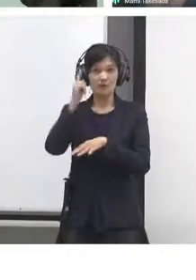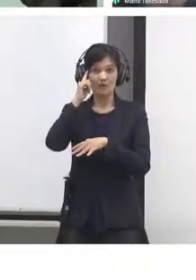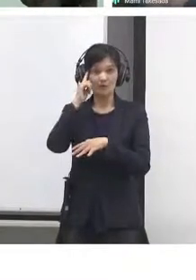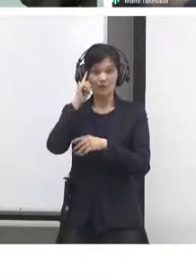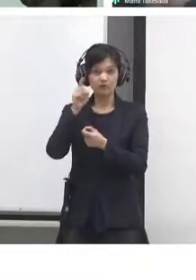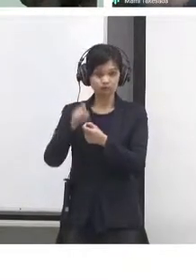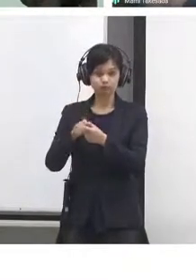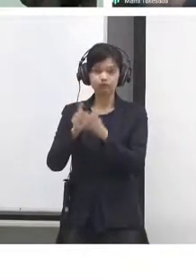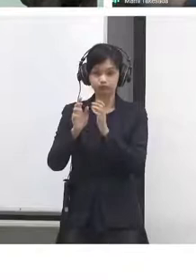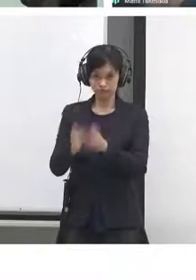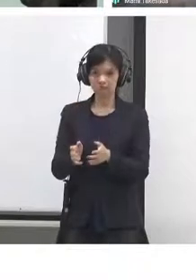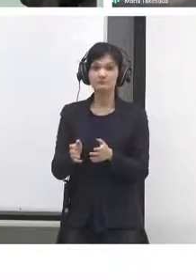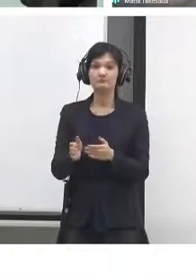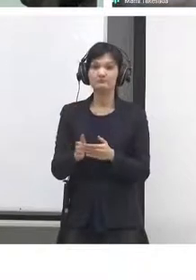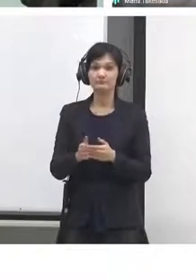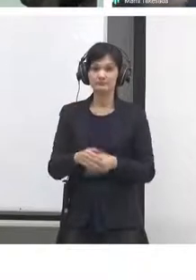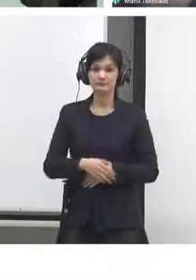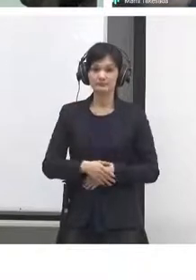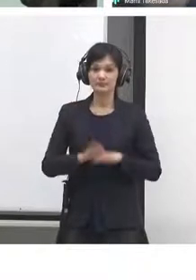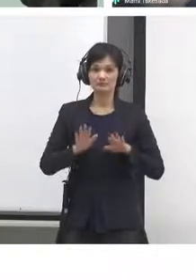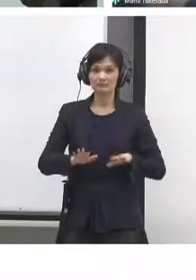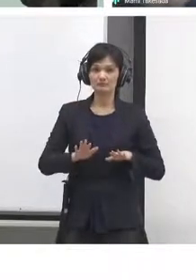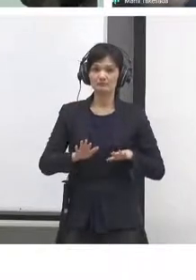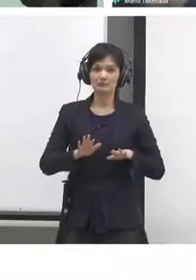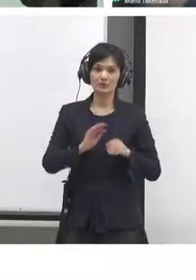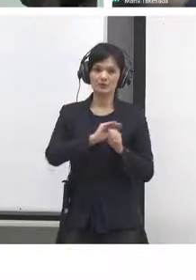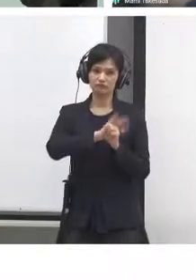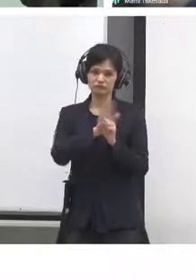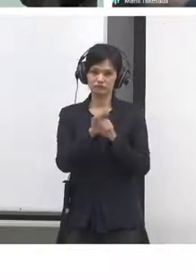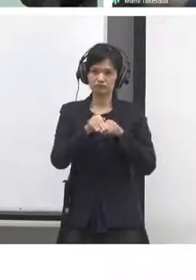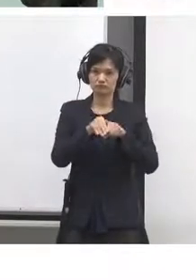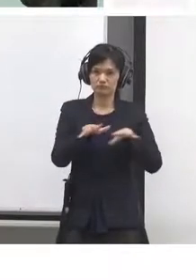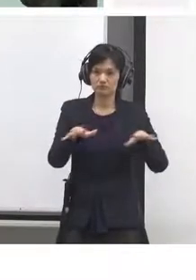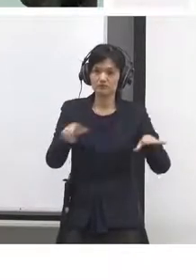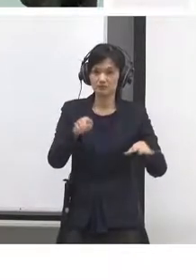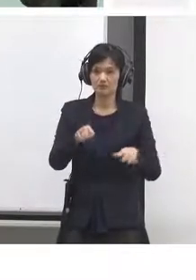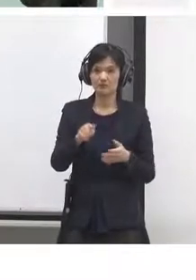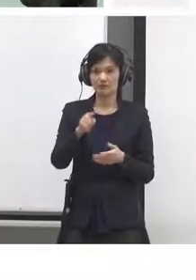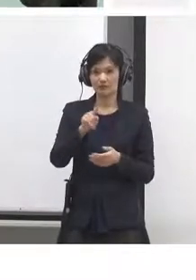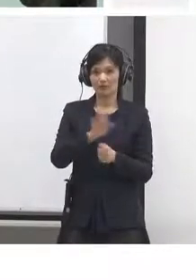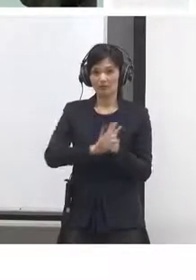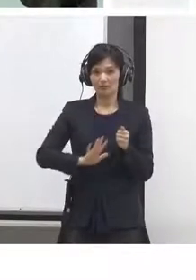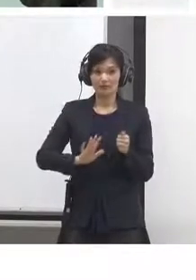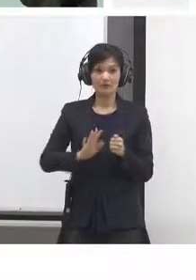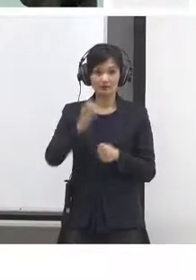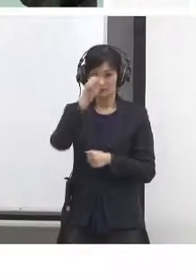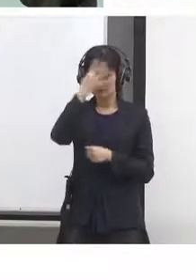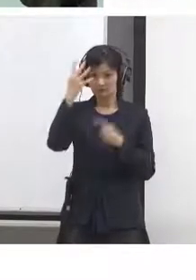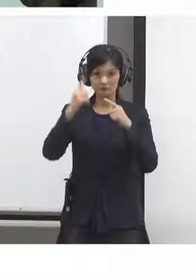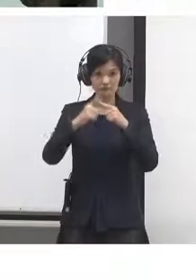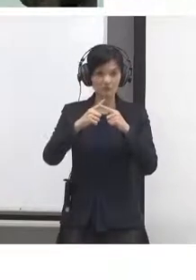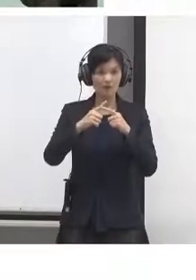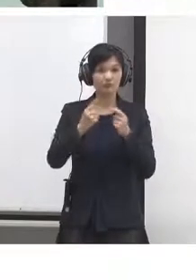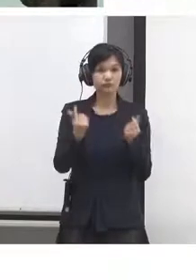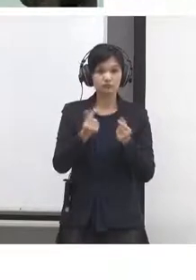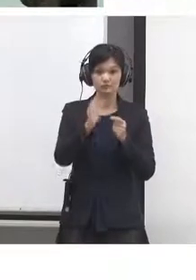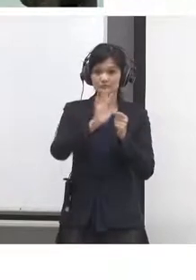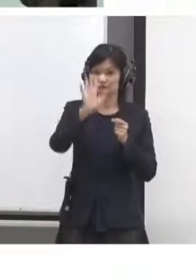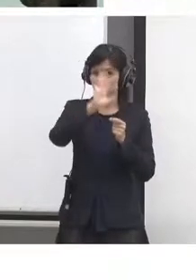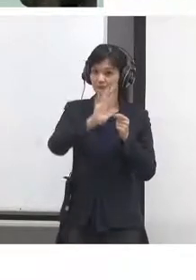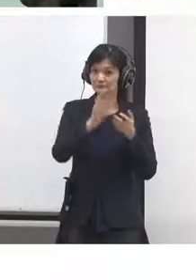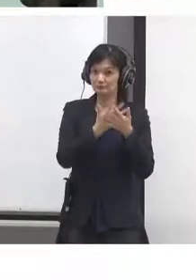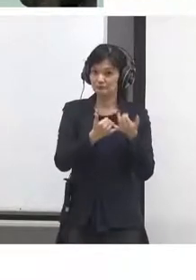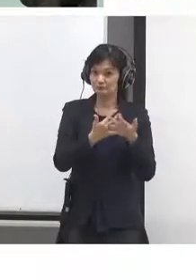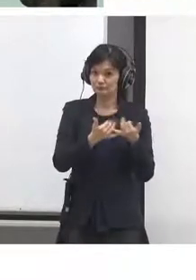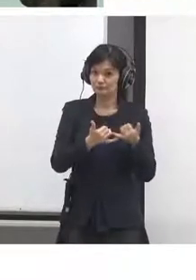COVID-19, so many people, especially the high school people, knows about the project because